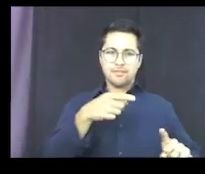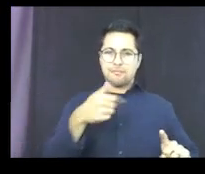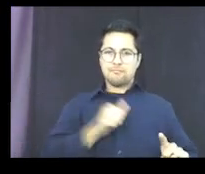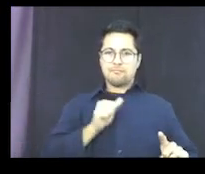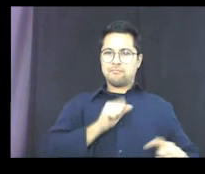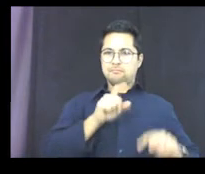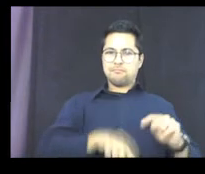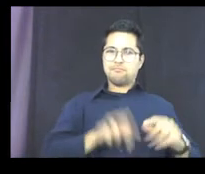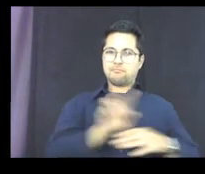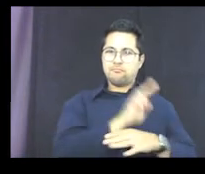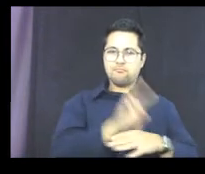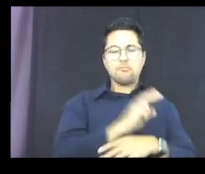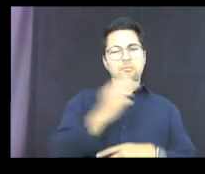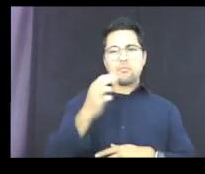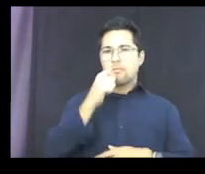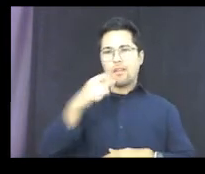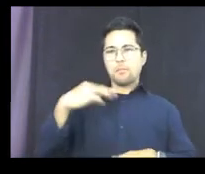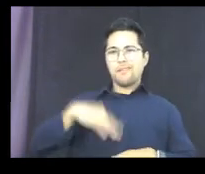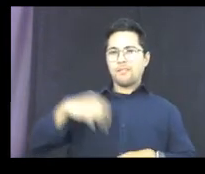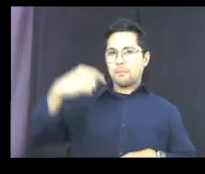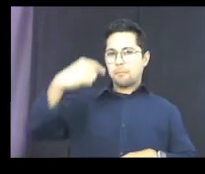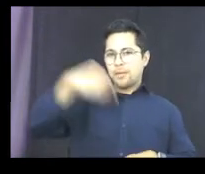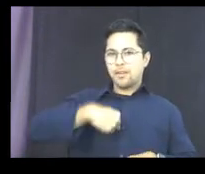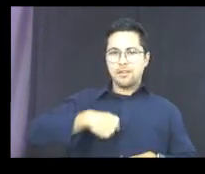use or that won't benefit you.